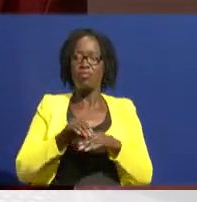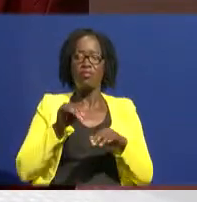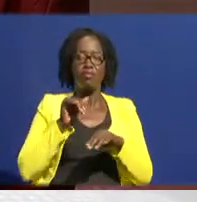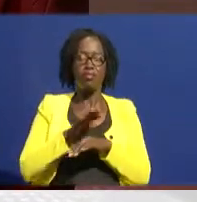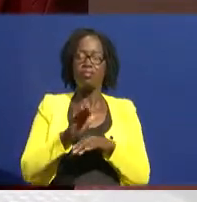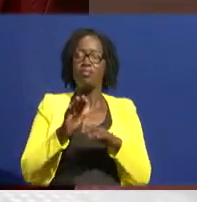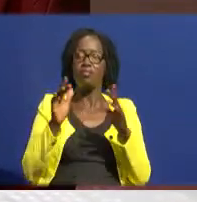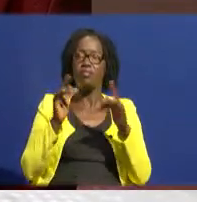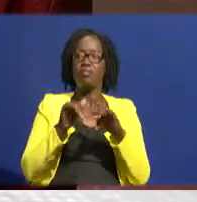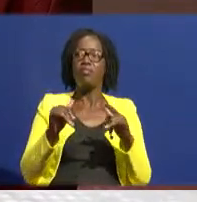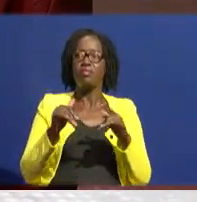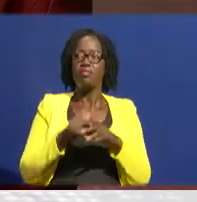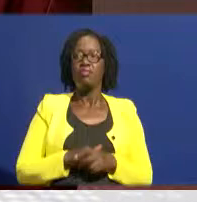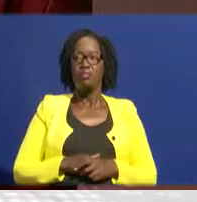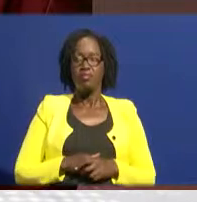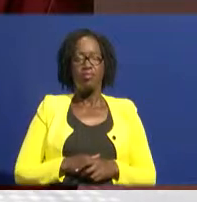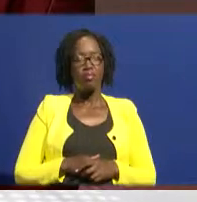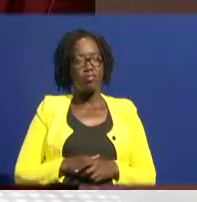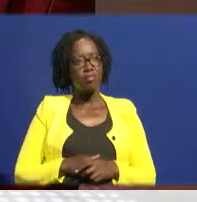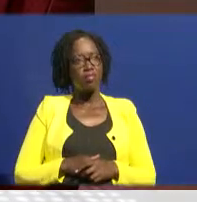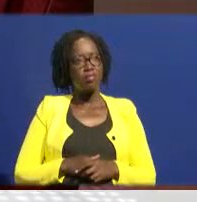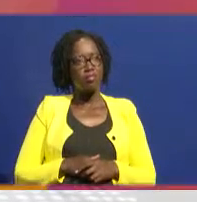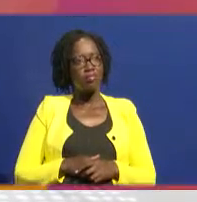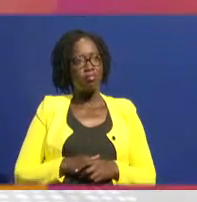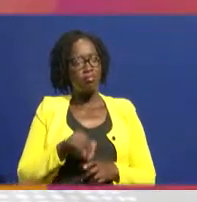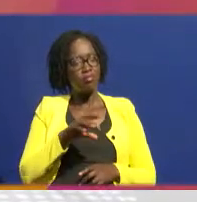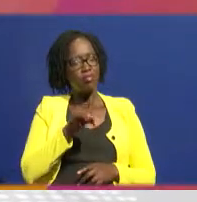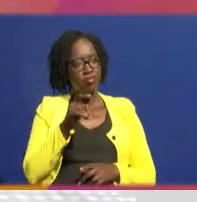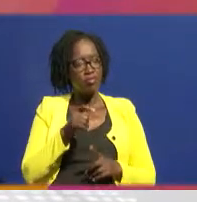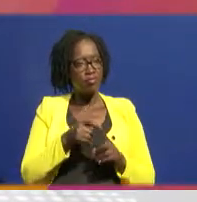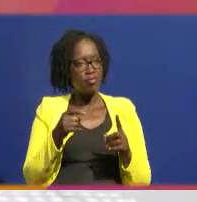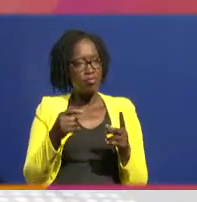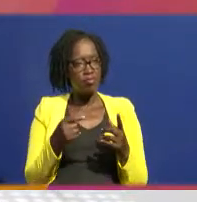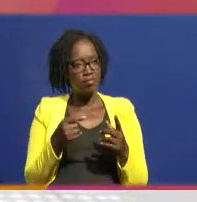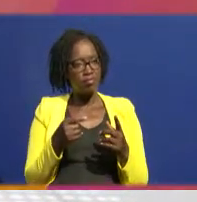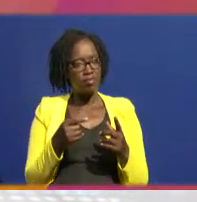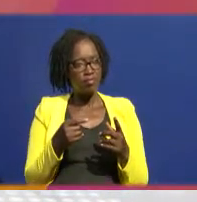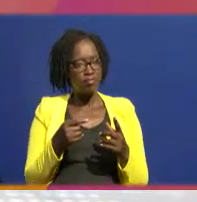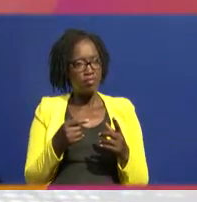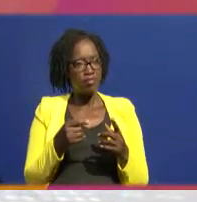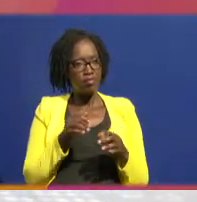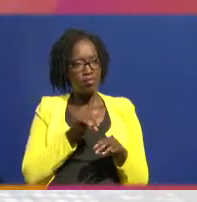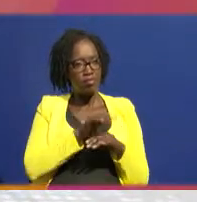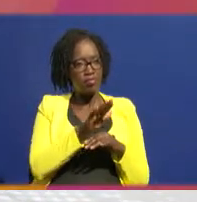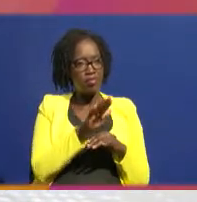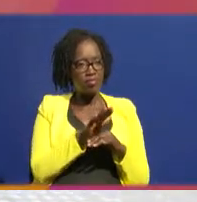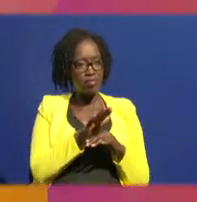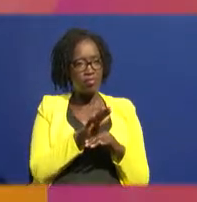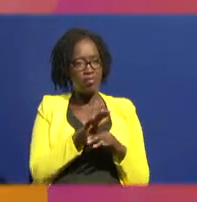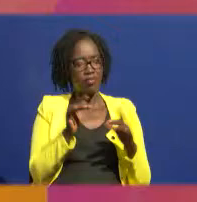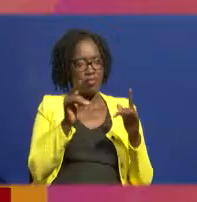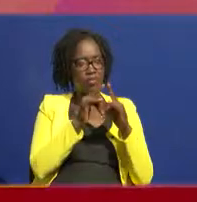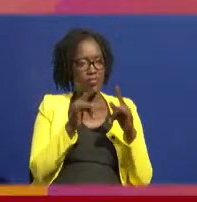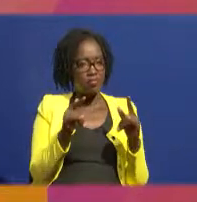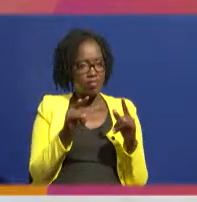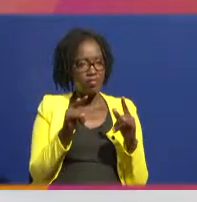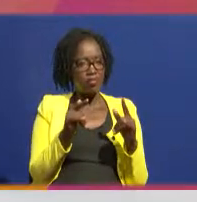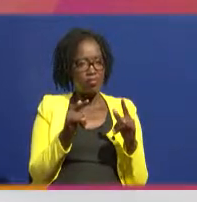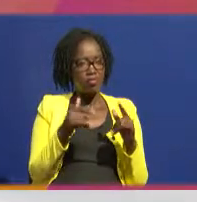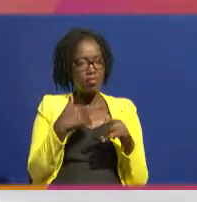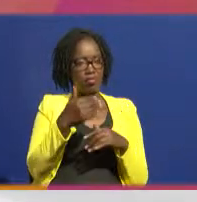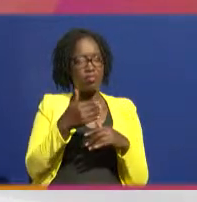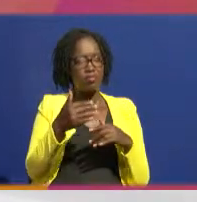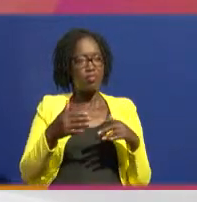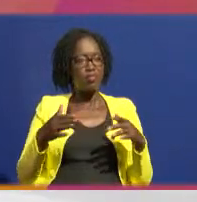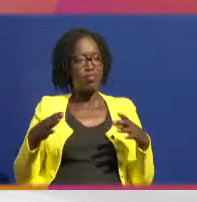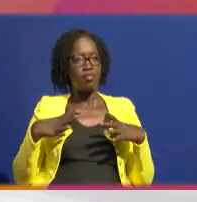to those camps every holiday. And let me pick from where Gladys has left. Send them to the camps every holiday.